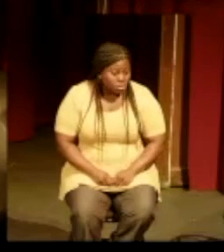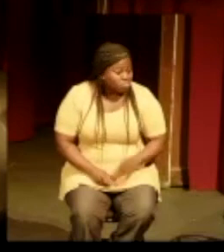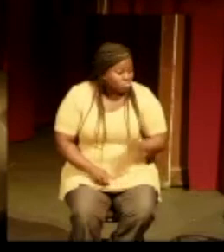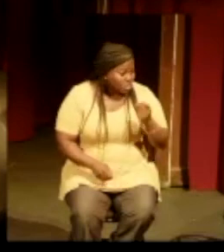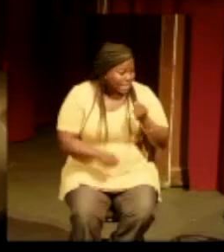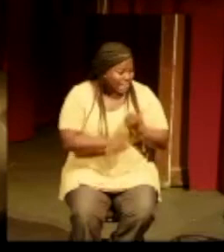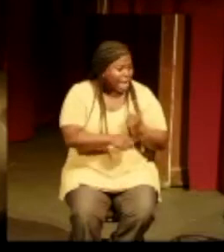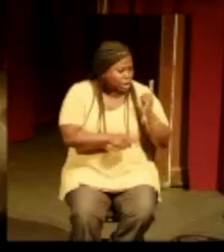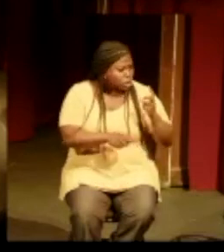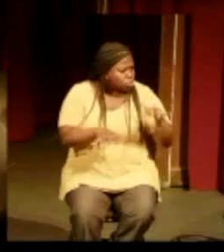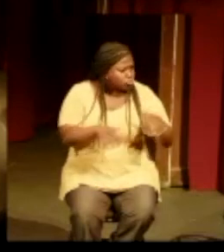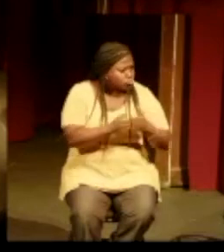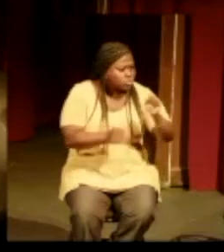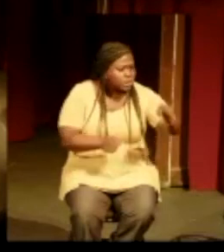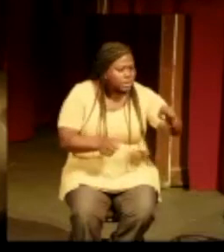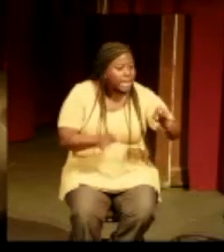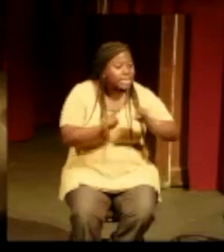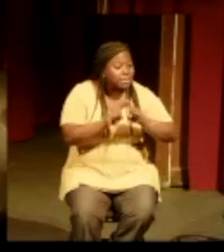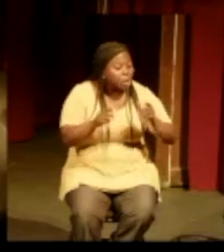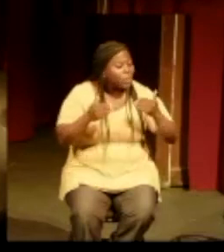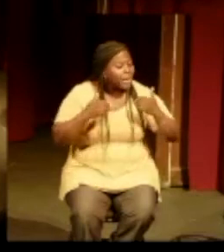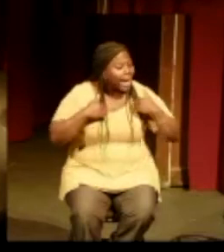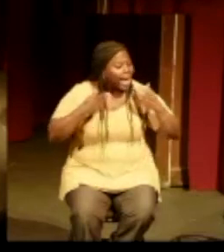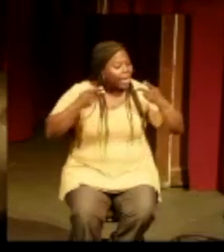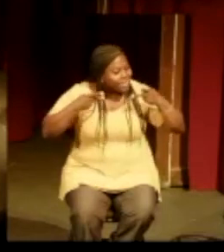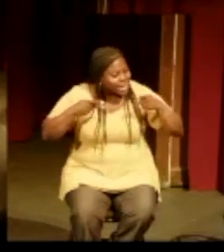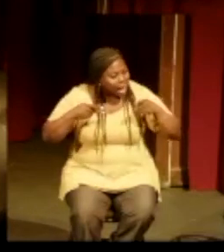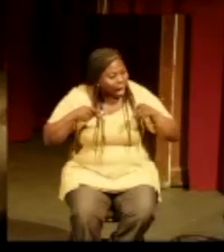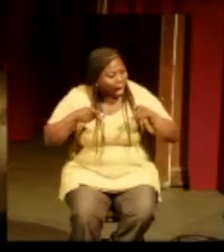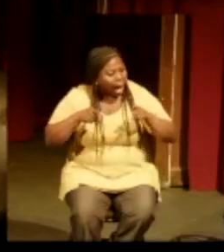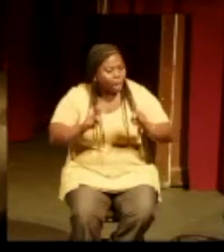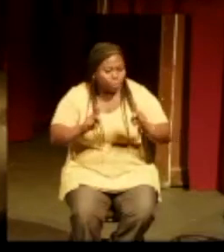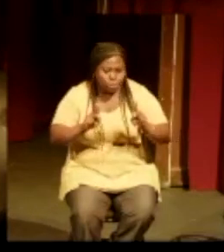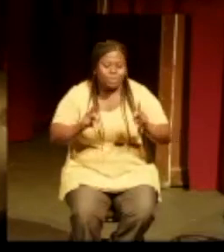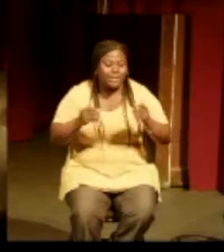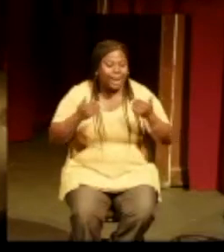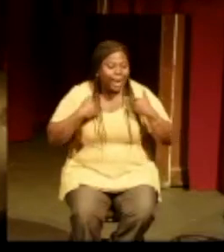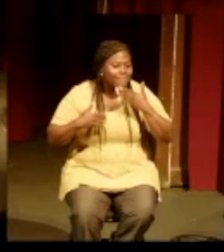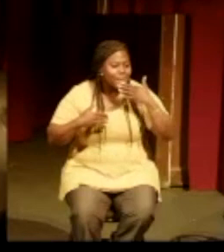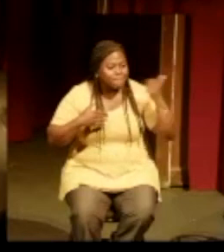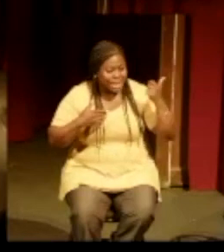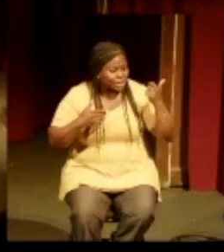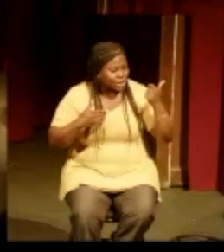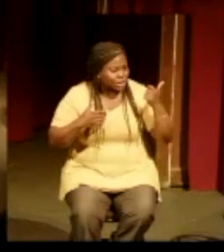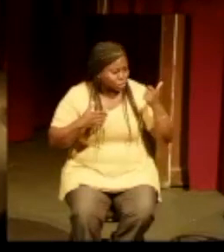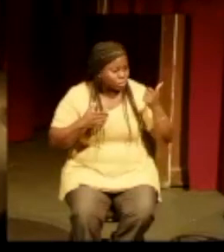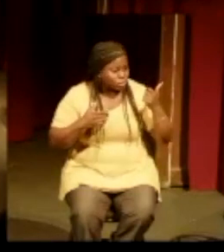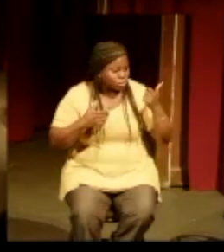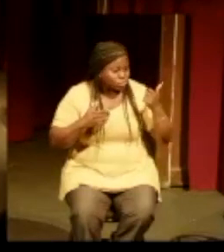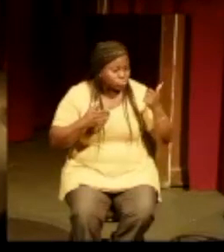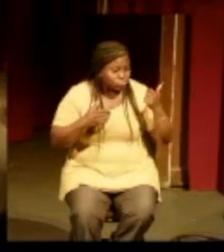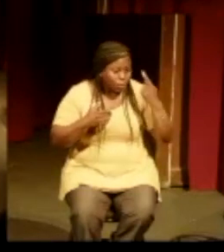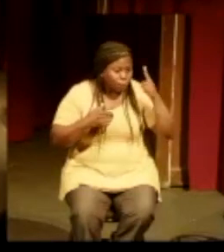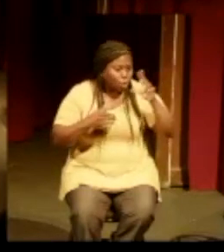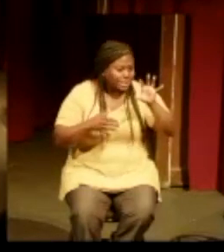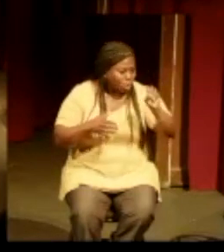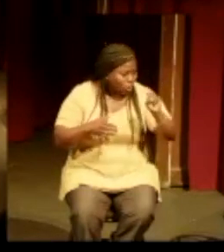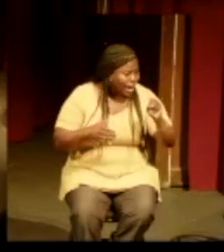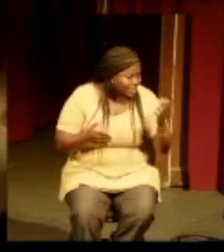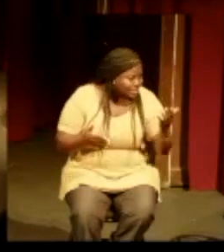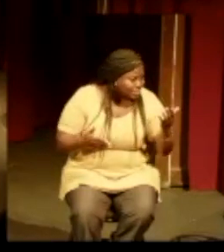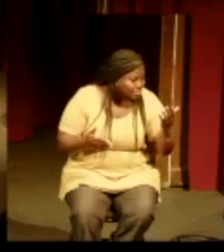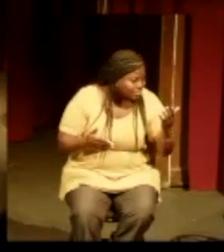have the opportunity to have the best year in the history of COS this next year. I really do.